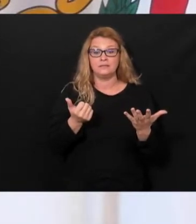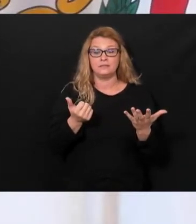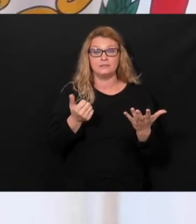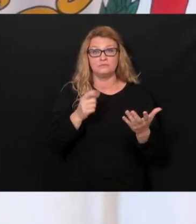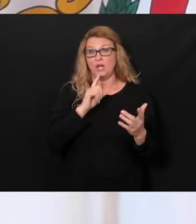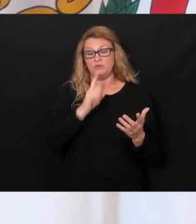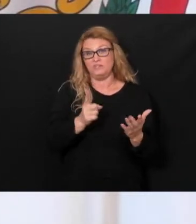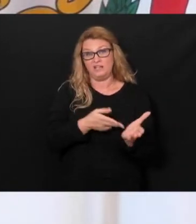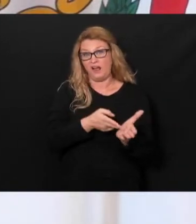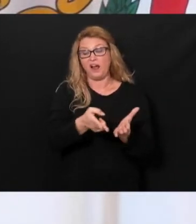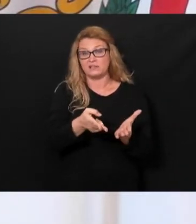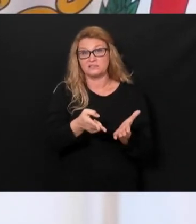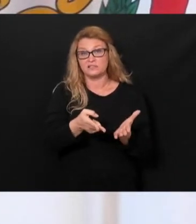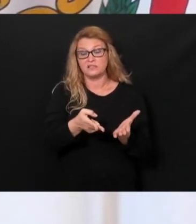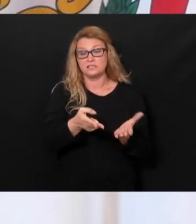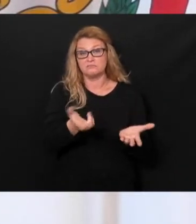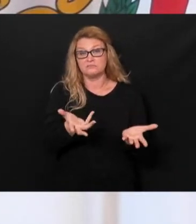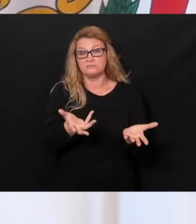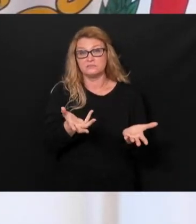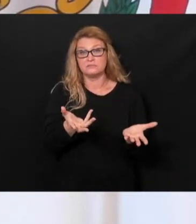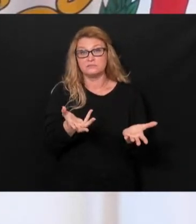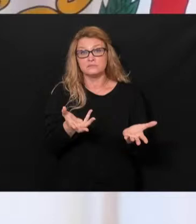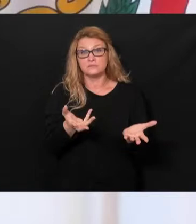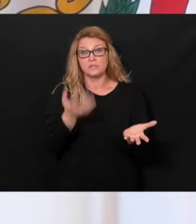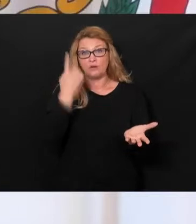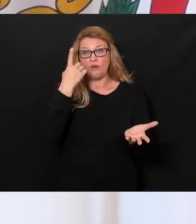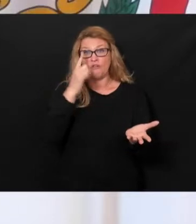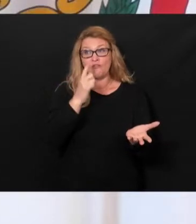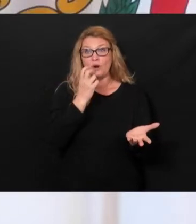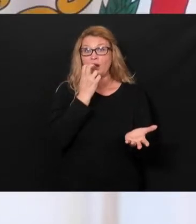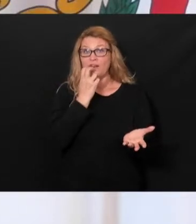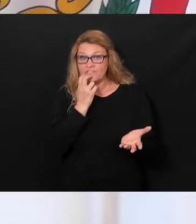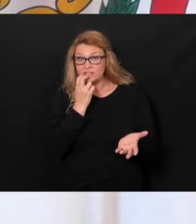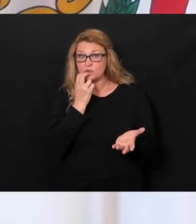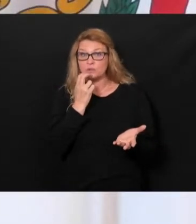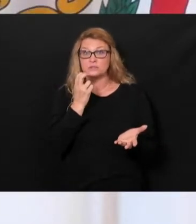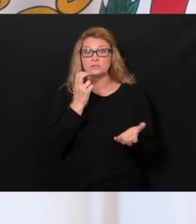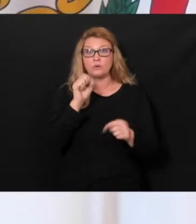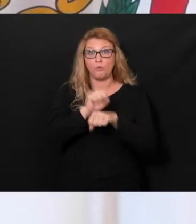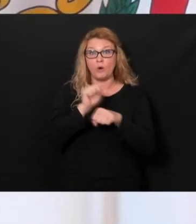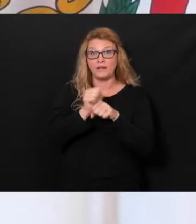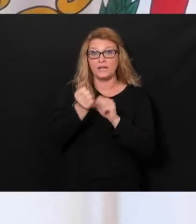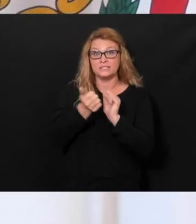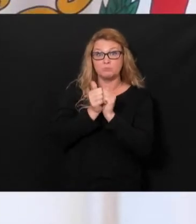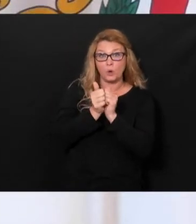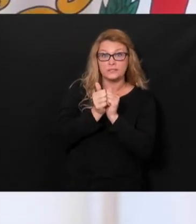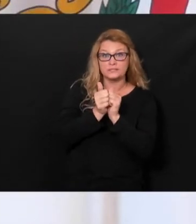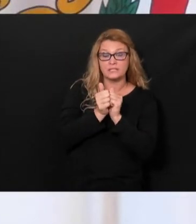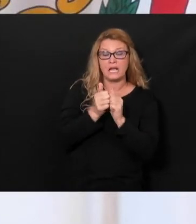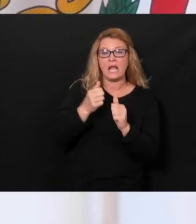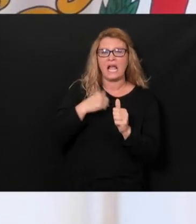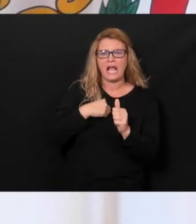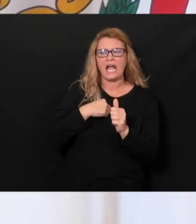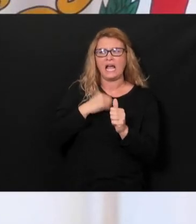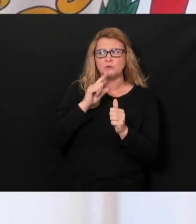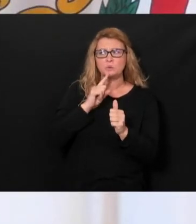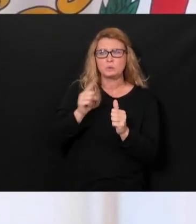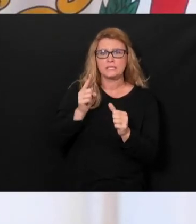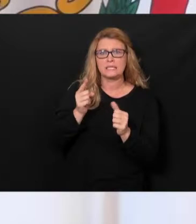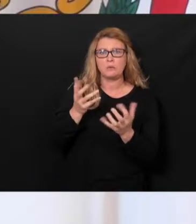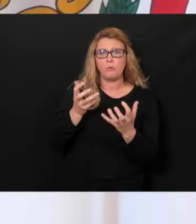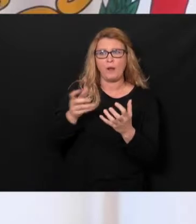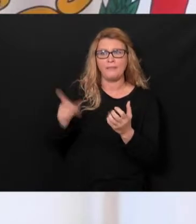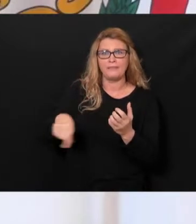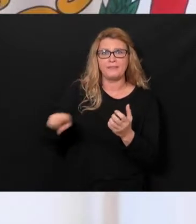perfectly honest, for the officials that do a good job, I would highly recommend that they get their